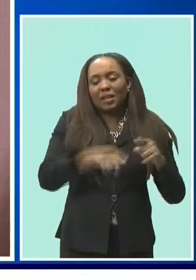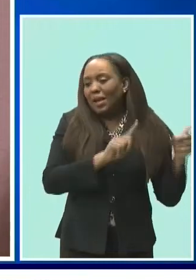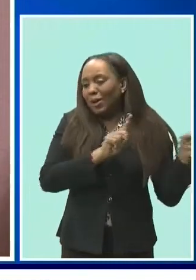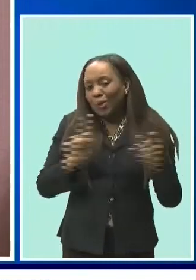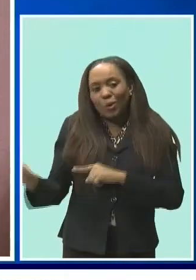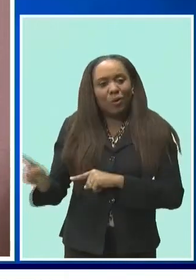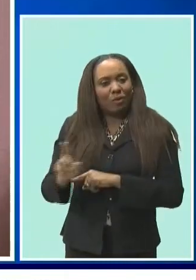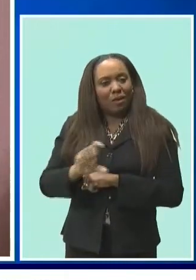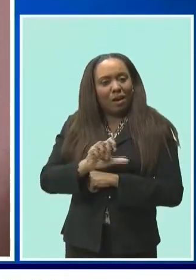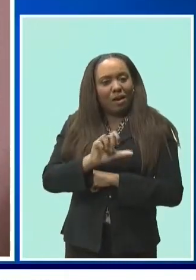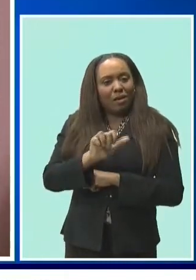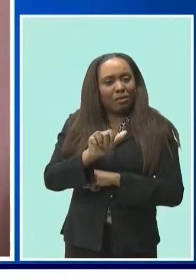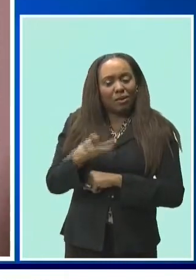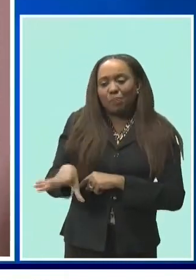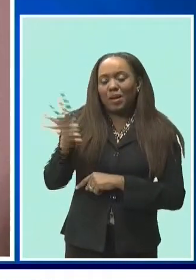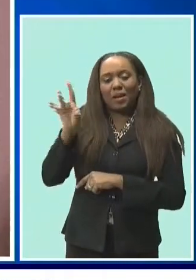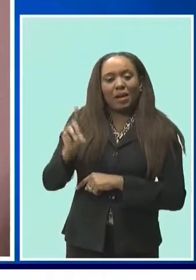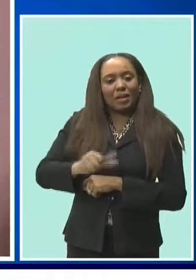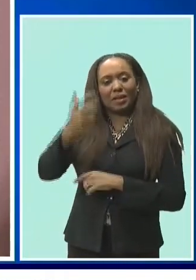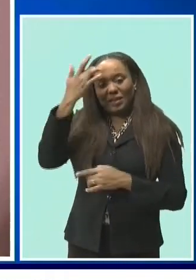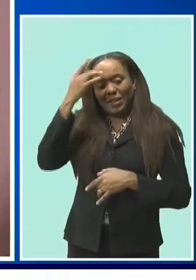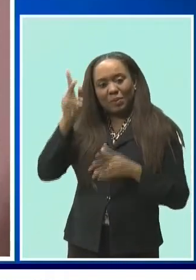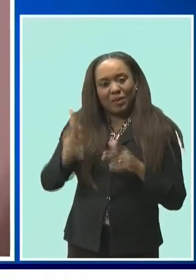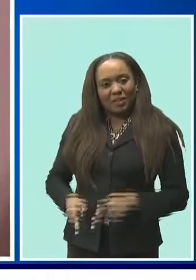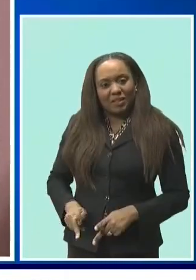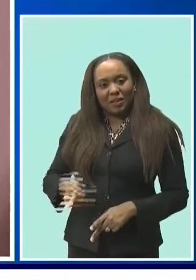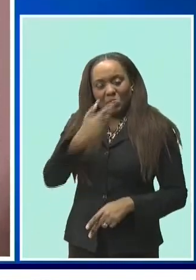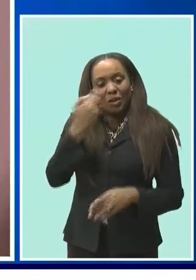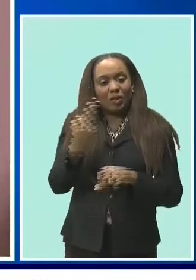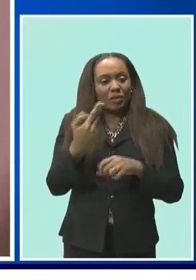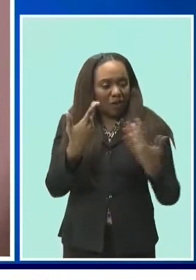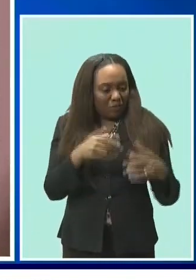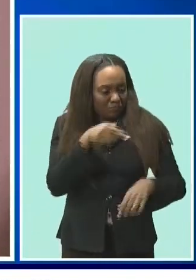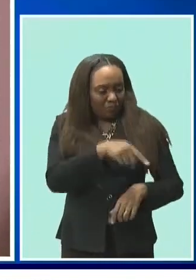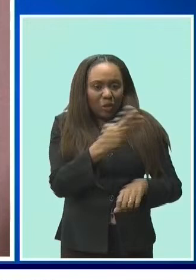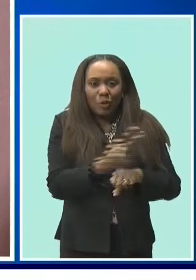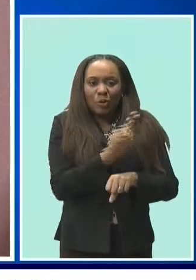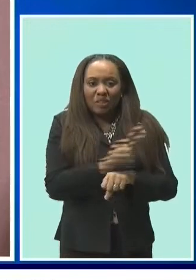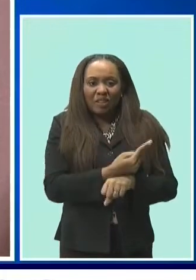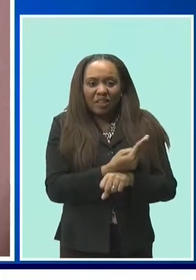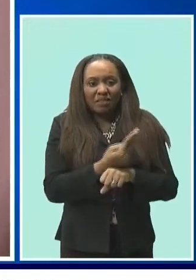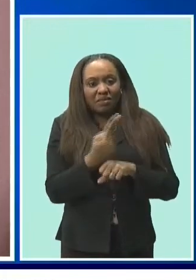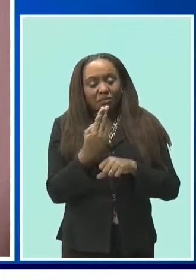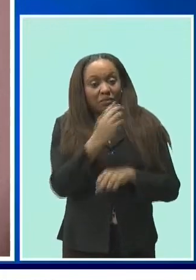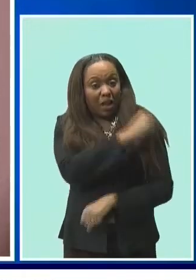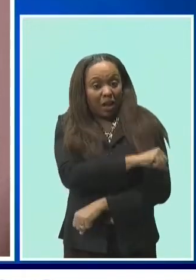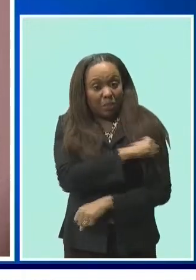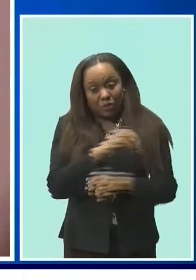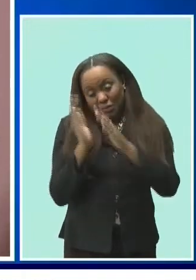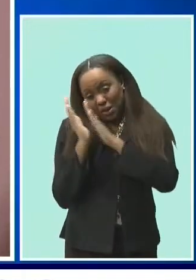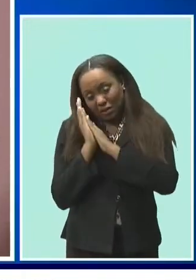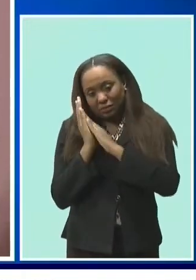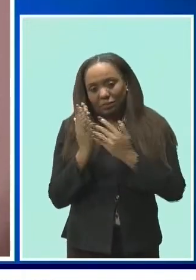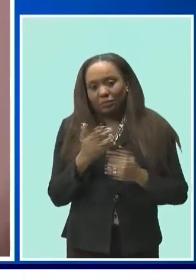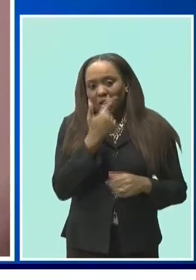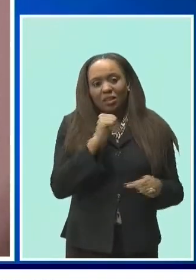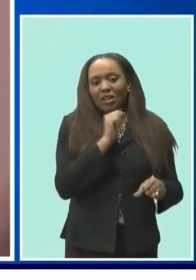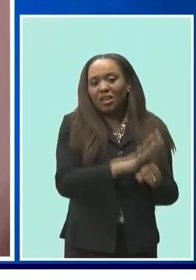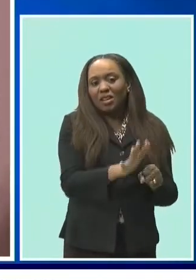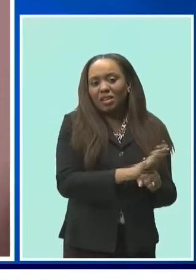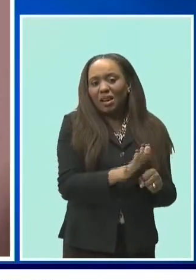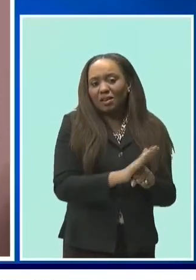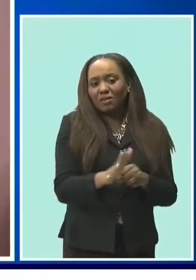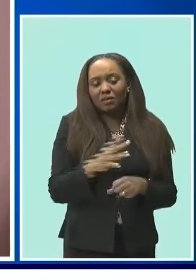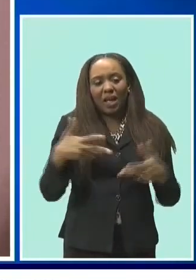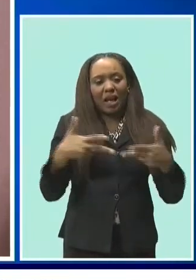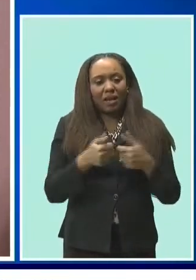problem that we have in terms of having a timely ambulance service at this point in time. But I don't think that there's a requirement for any additional